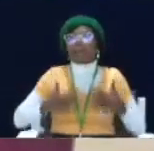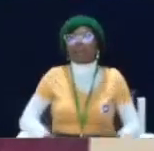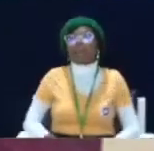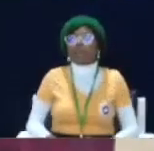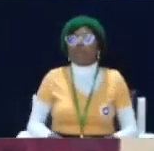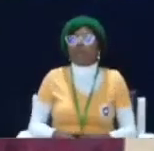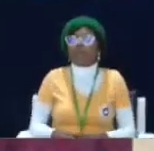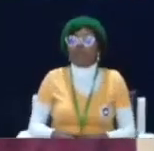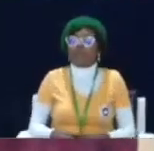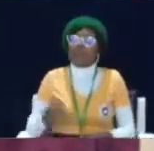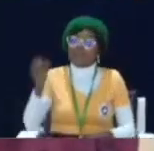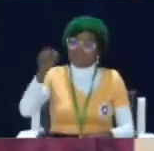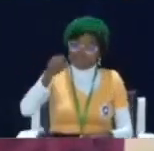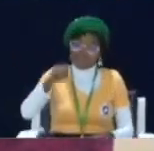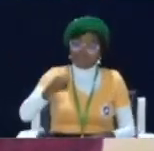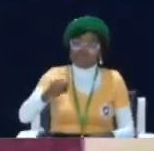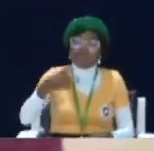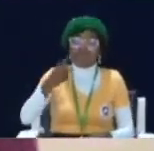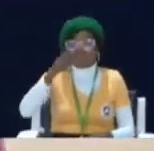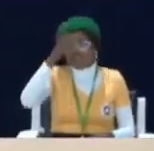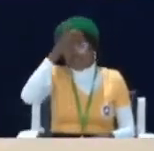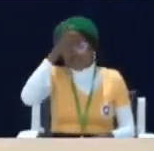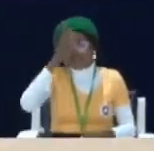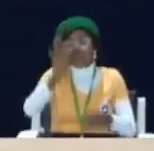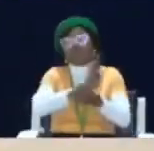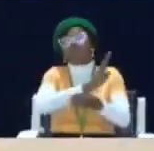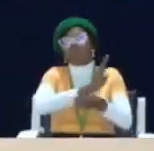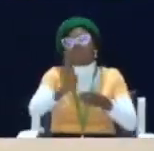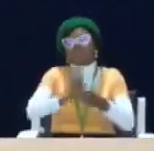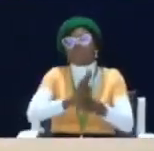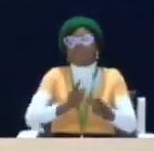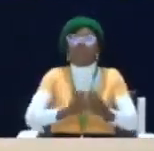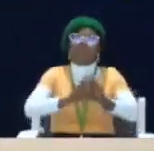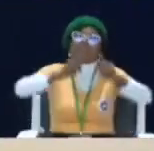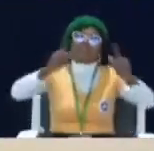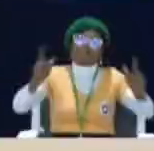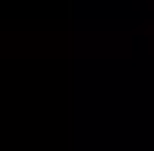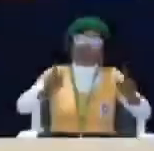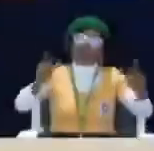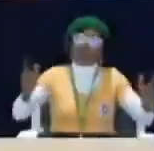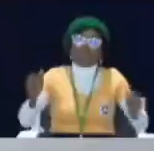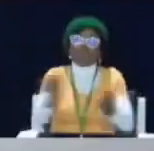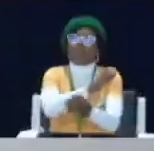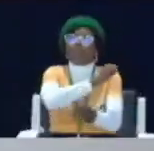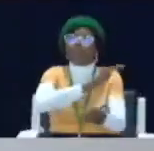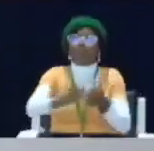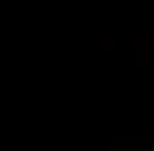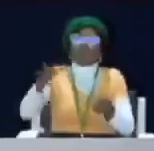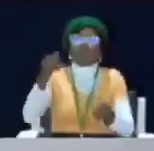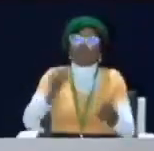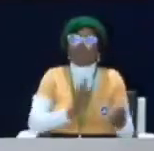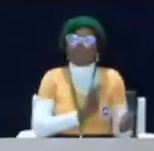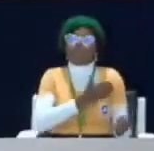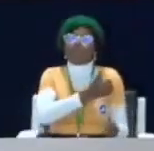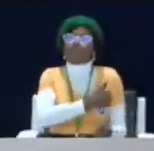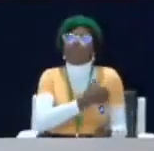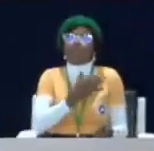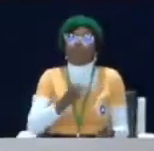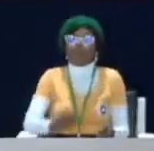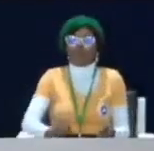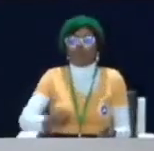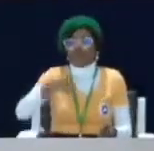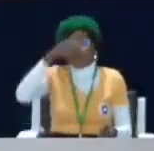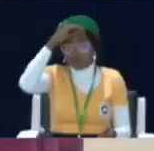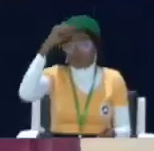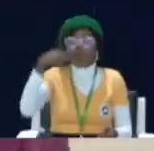the devil is busy out there, expanding and destroying the souls of men who should have come to my